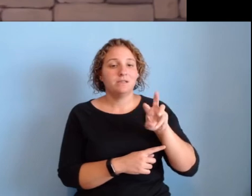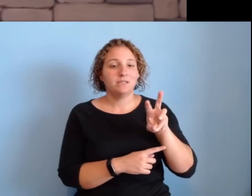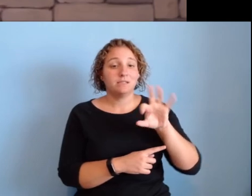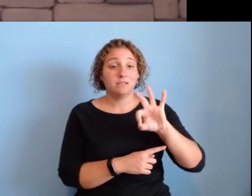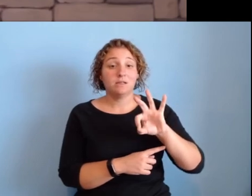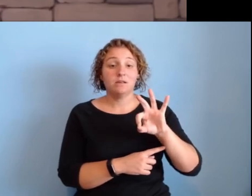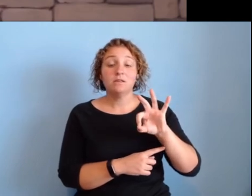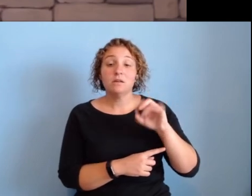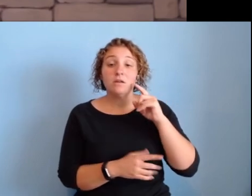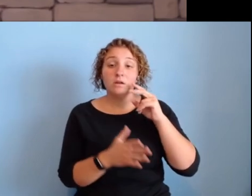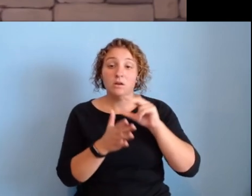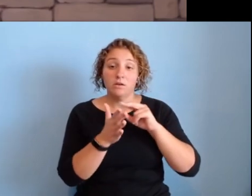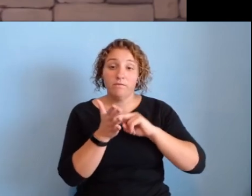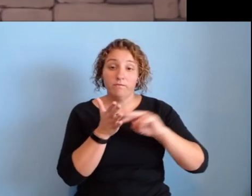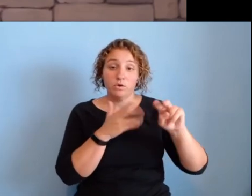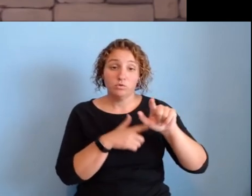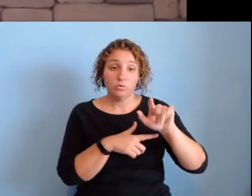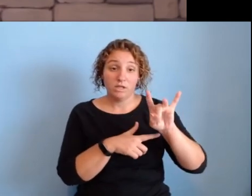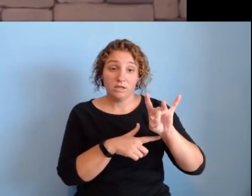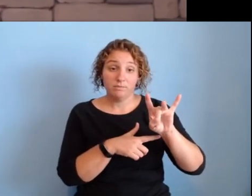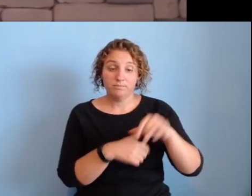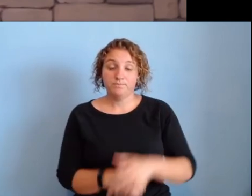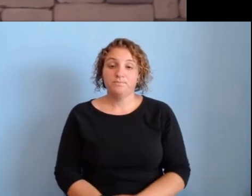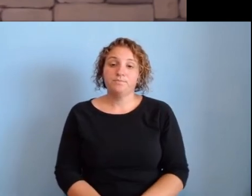We will be in verse 28. Psalm 69.